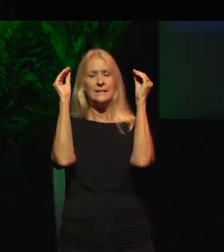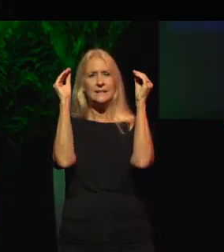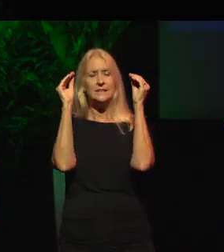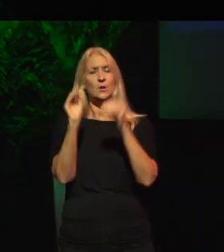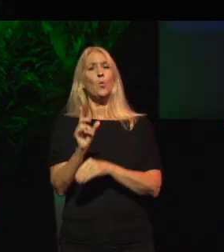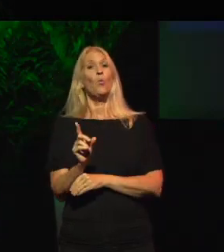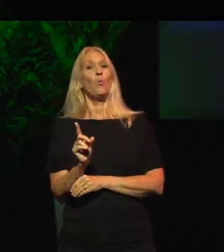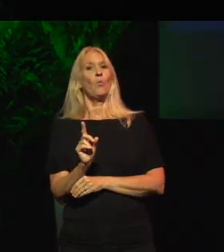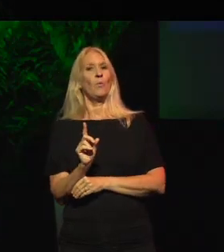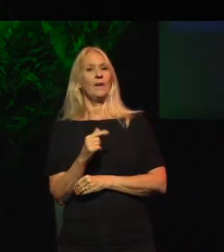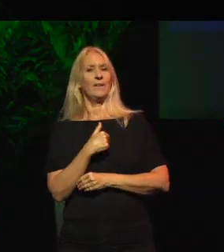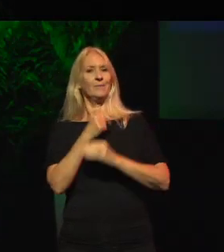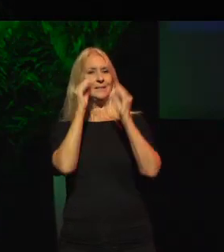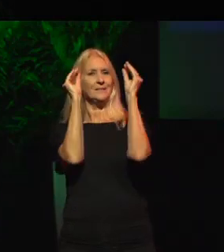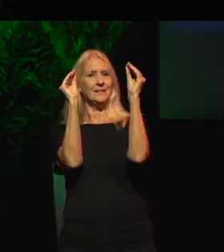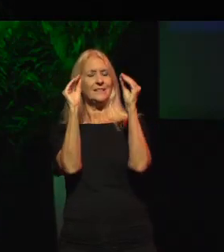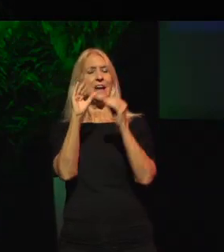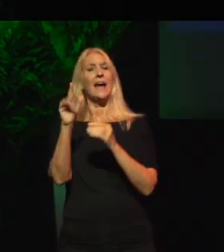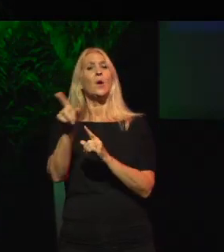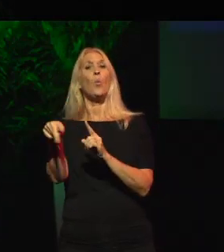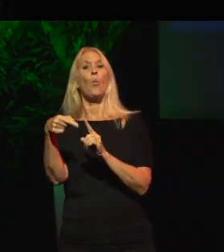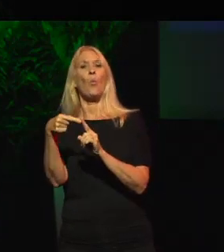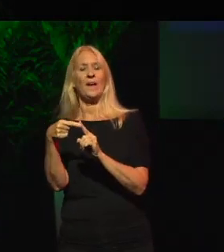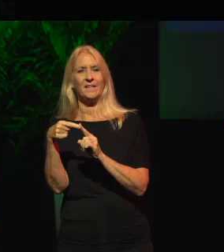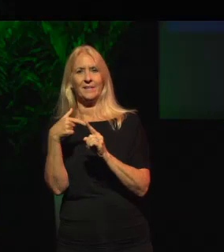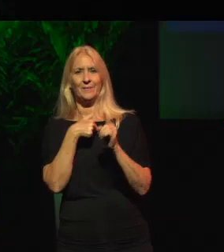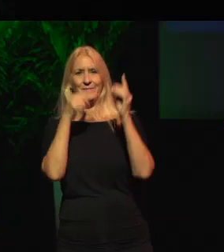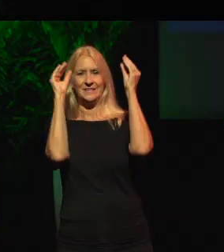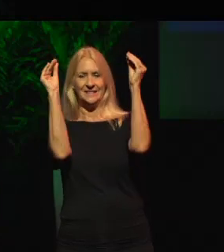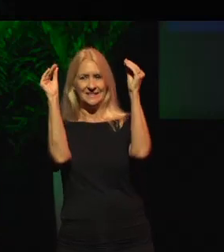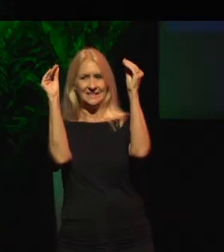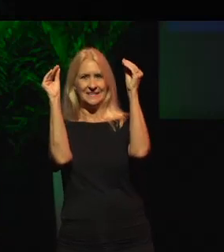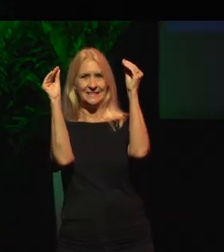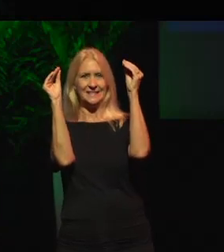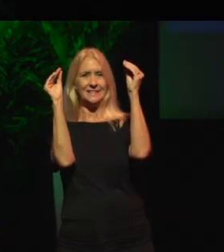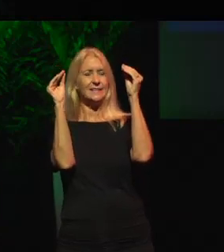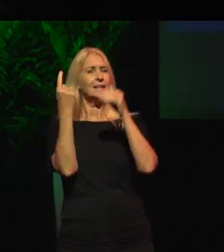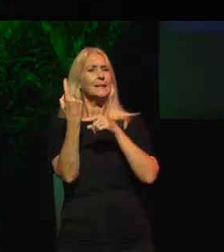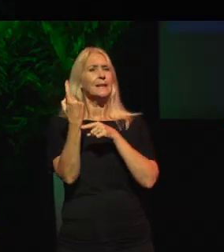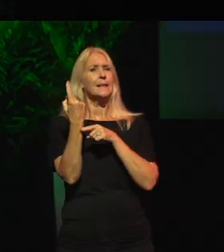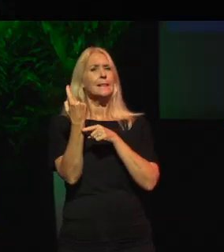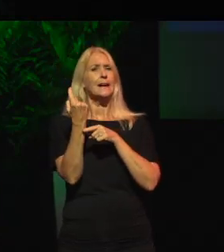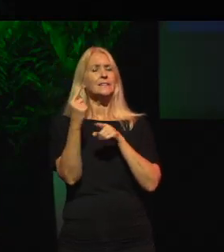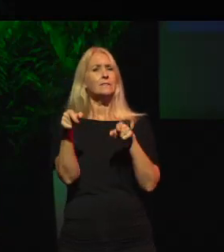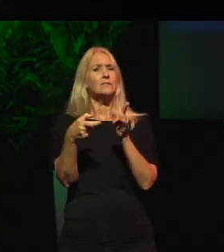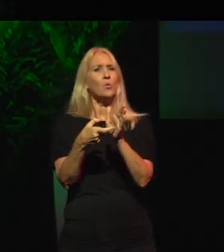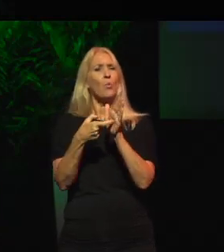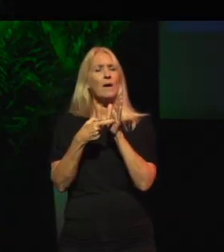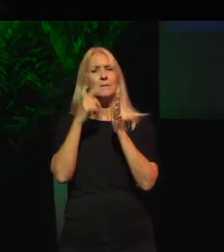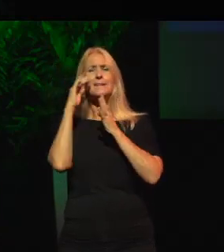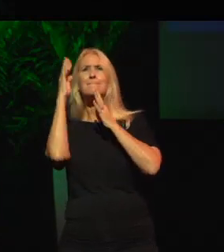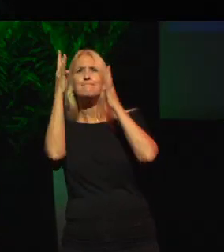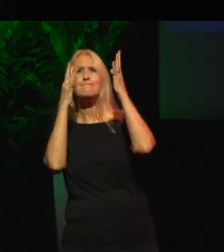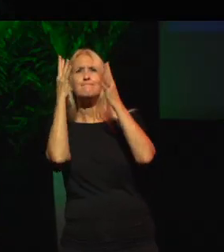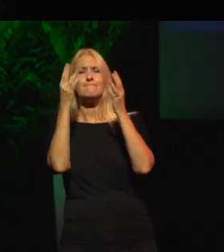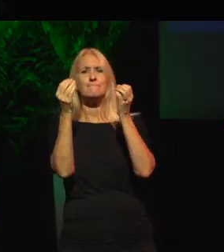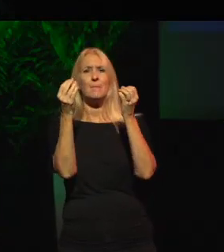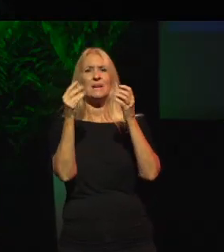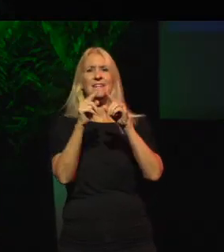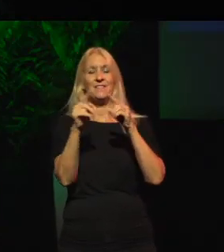deliver instruction, and when we deliver instruction. This past year has required us to be innovative in many different